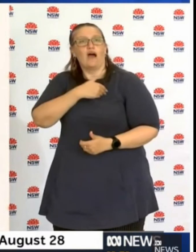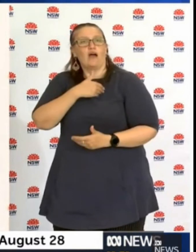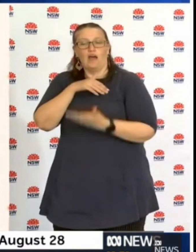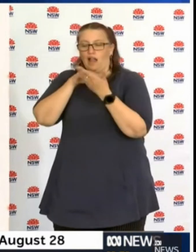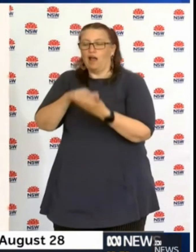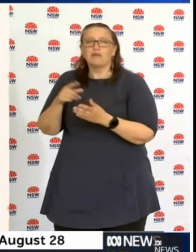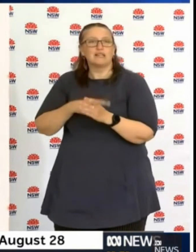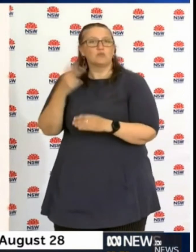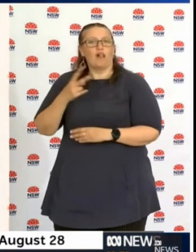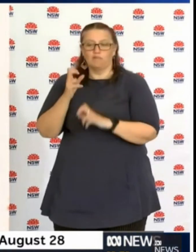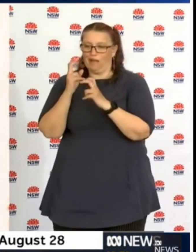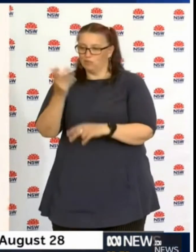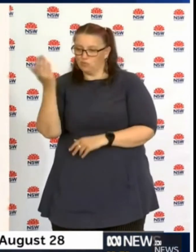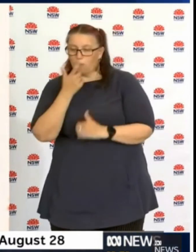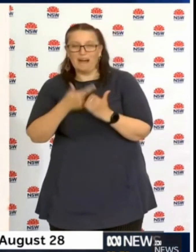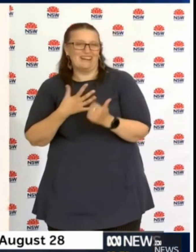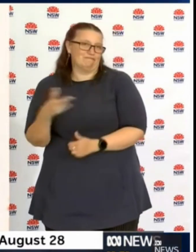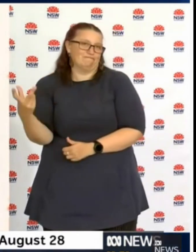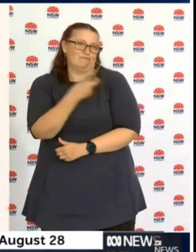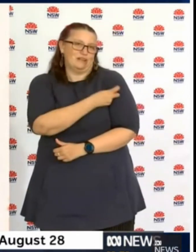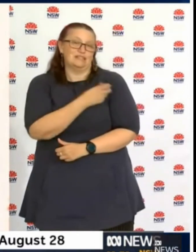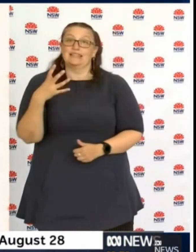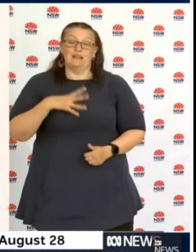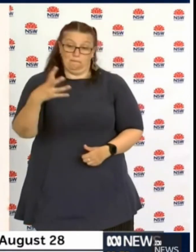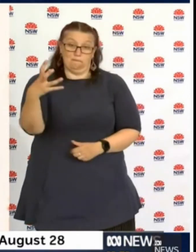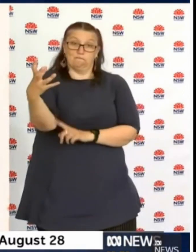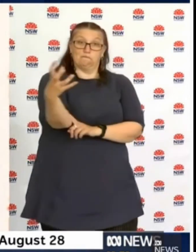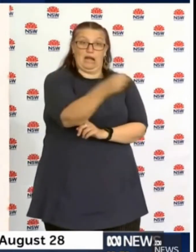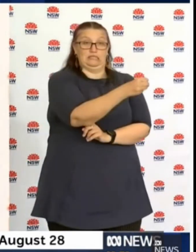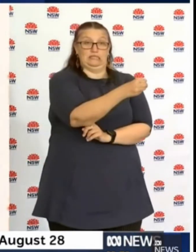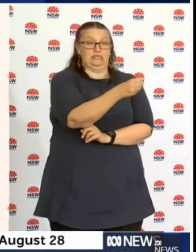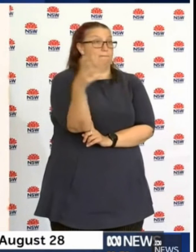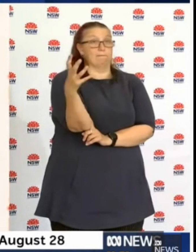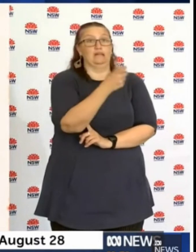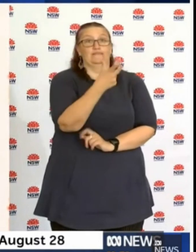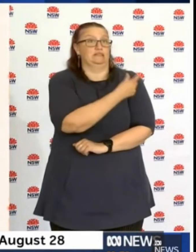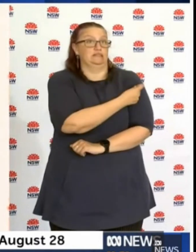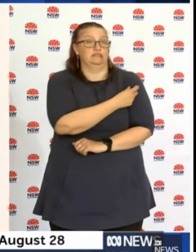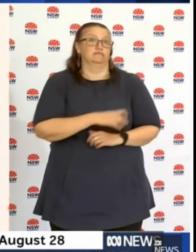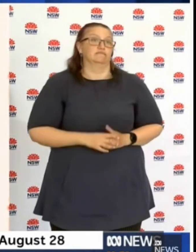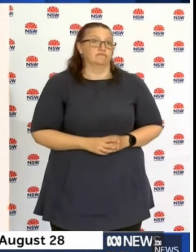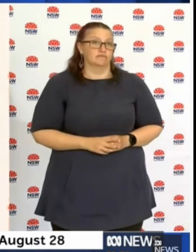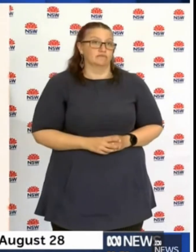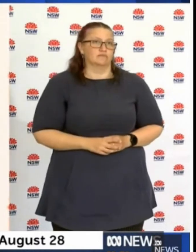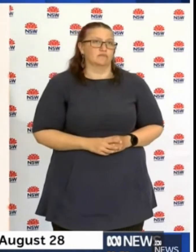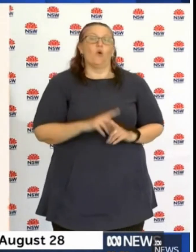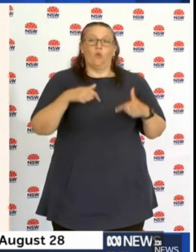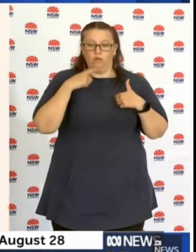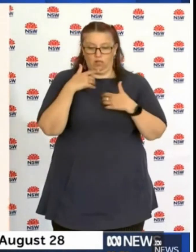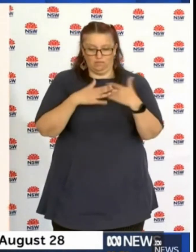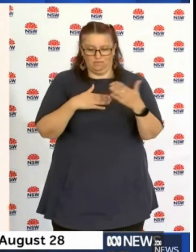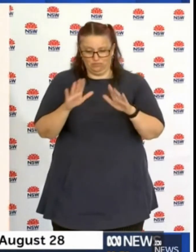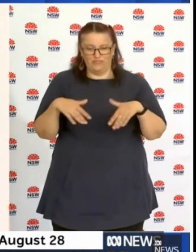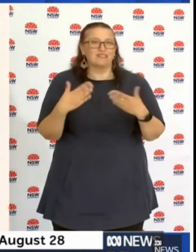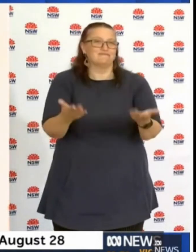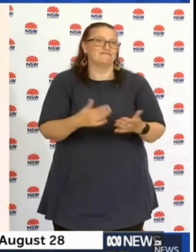if you want Year 12 face-to-face in those local government areas, they must get vaccinated, and that's why we're working hard to provide that in the next few